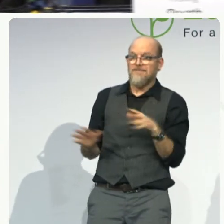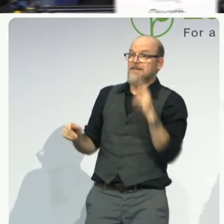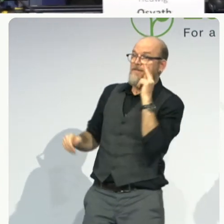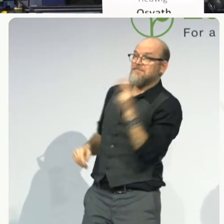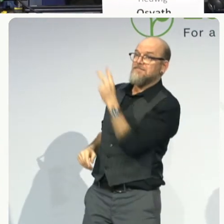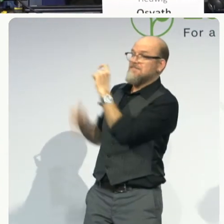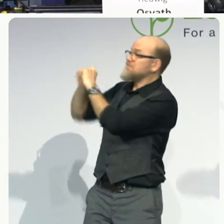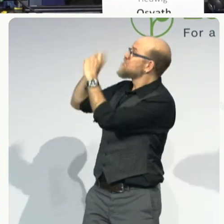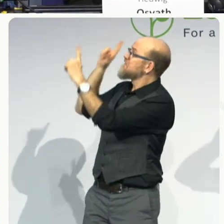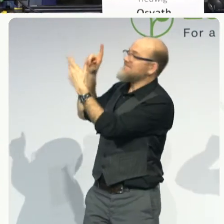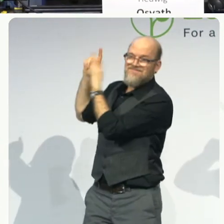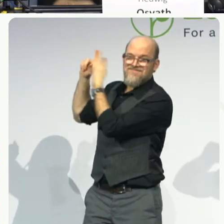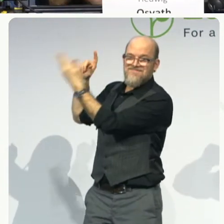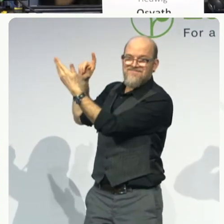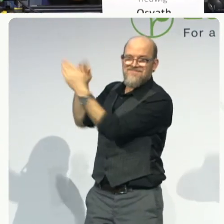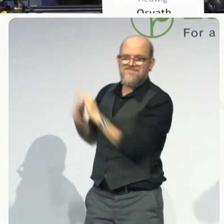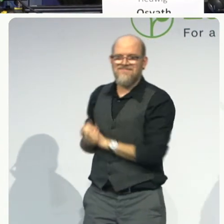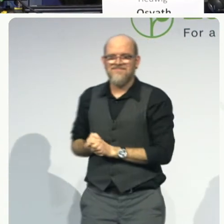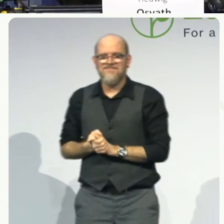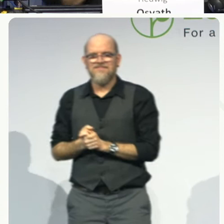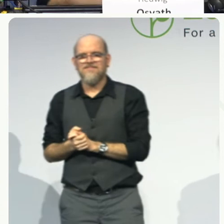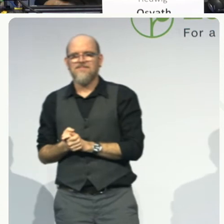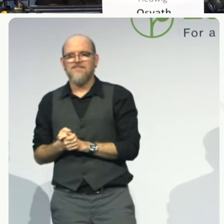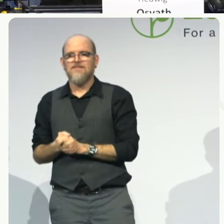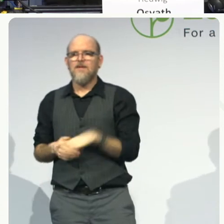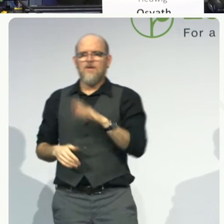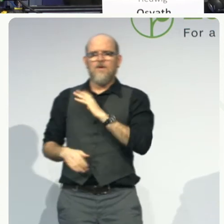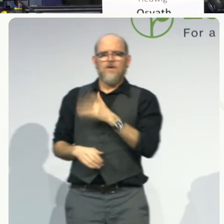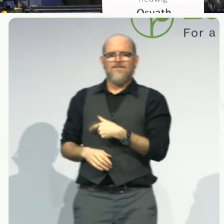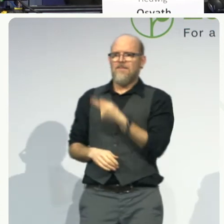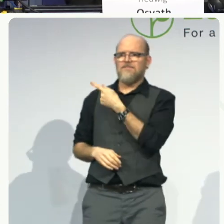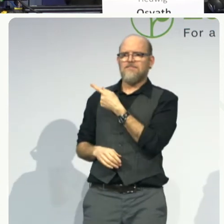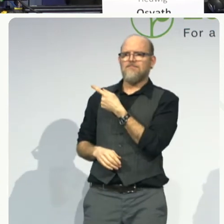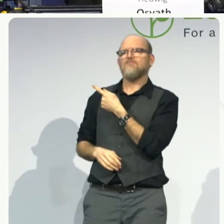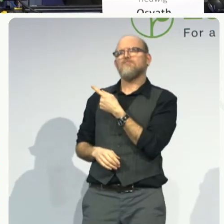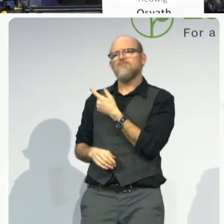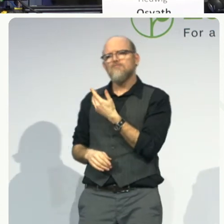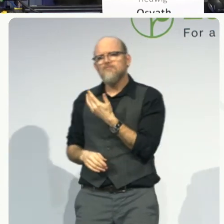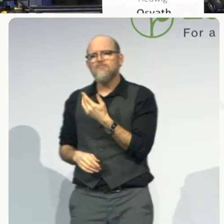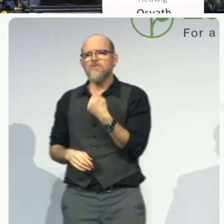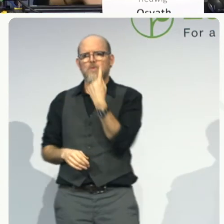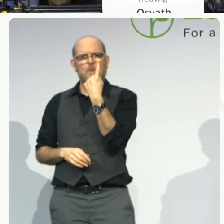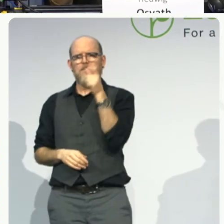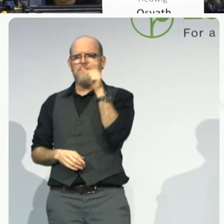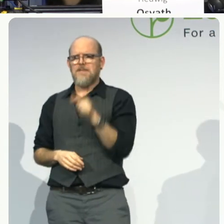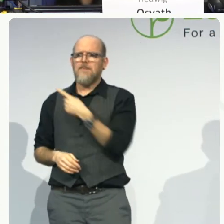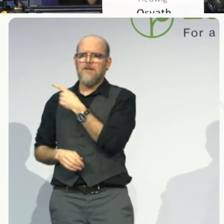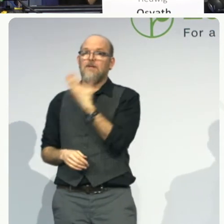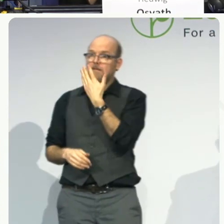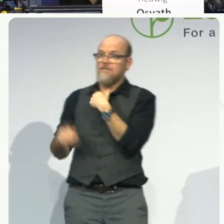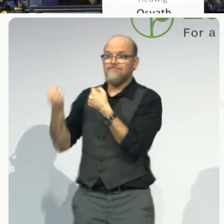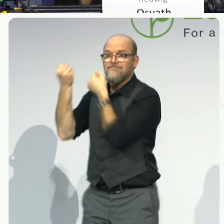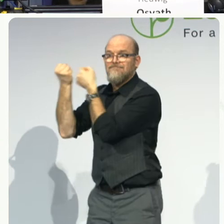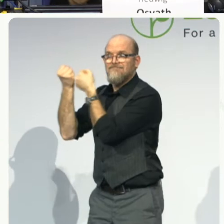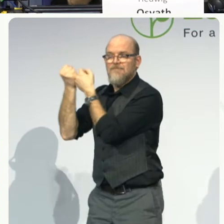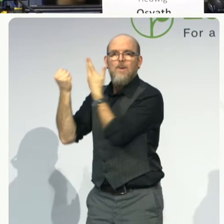is one of our project beneficiaries of an inclusive education project in Jordan. And last year I actually visited the